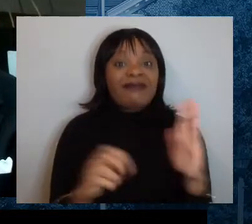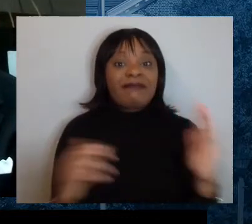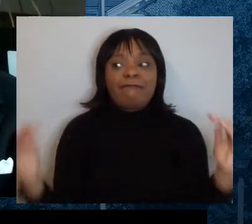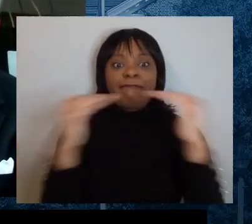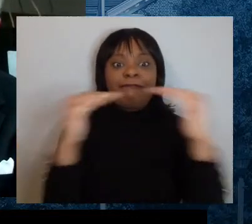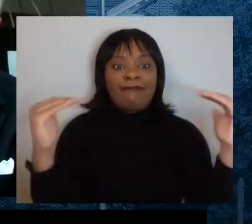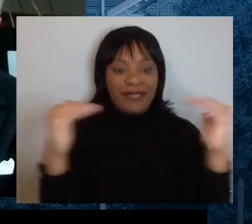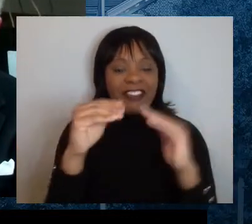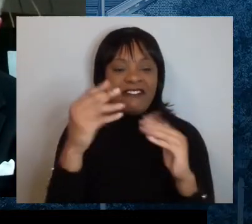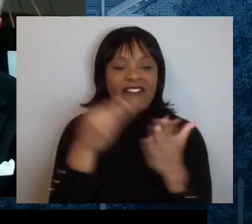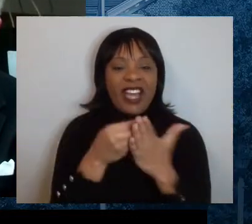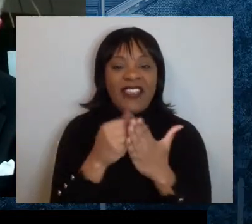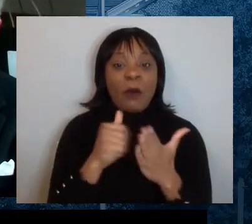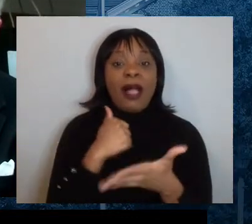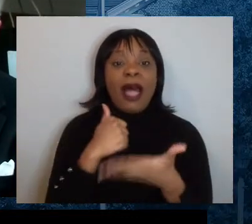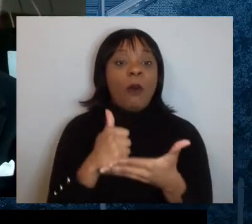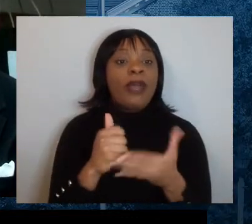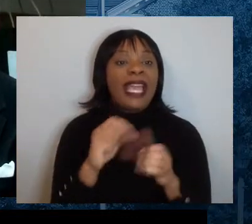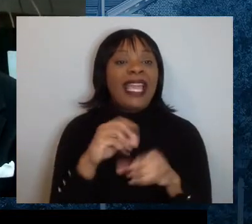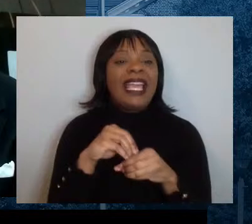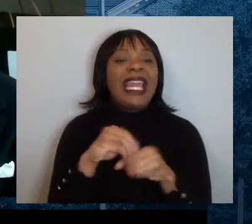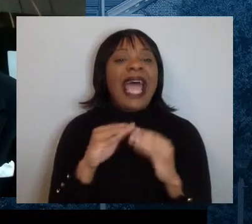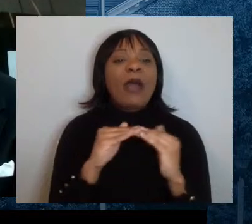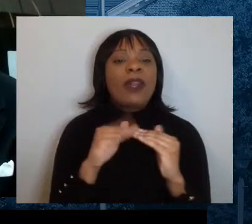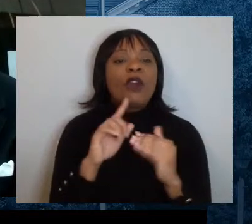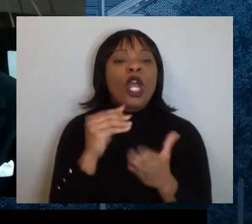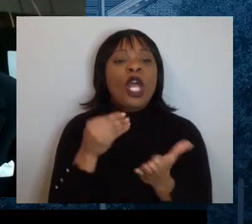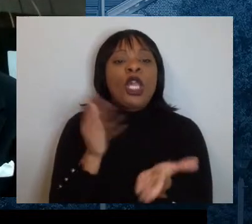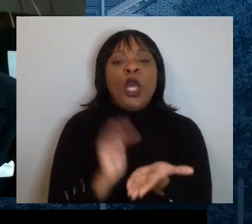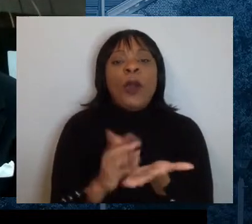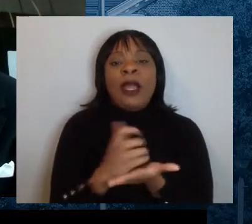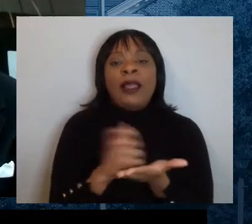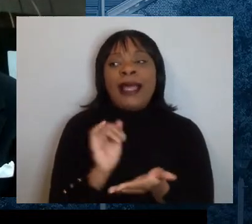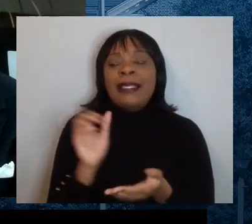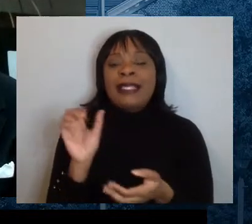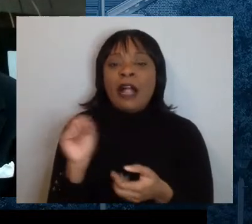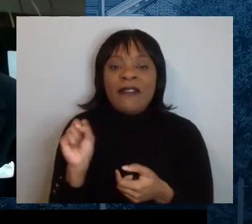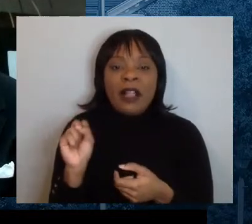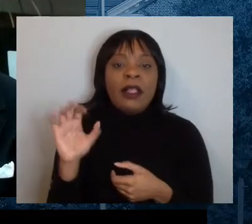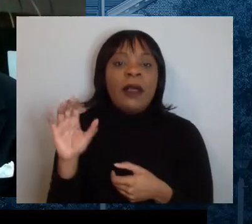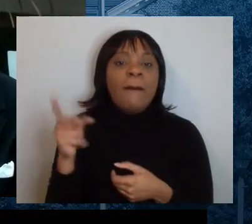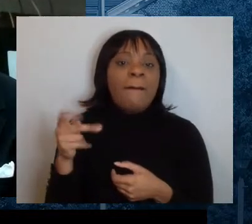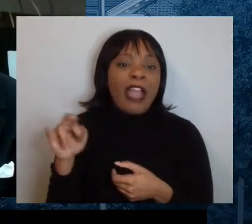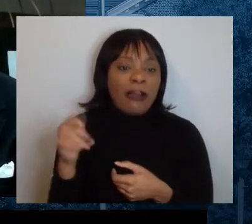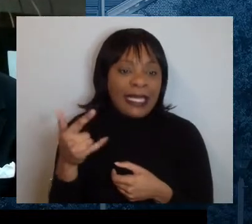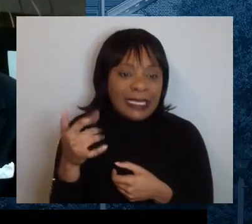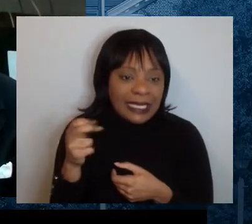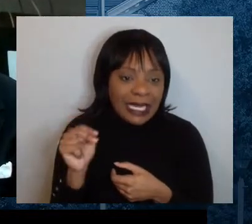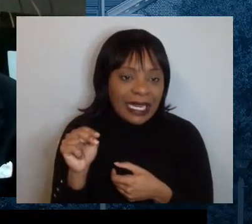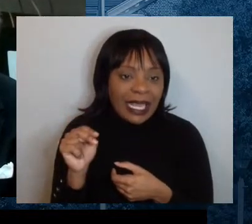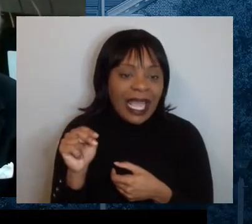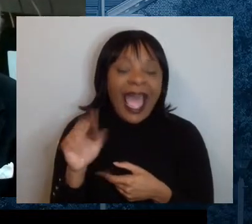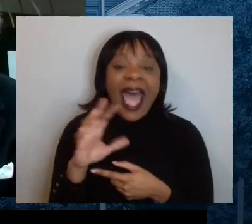equity in the low-income areas, such as Selbyville, Harrington, and the North Wilmington Library area.